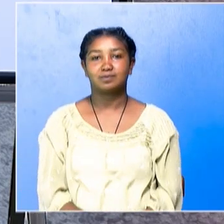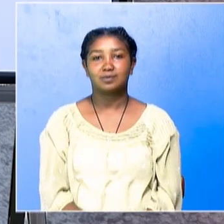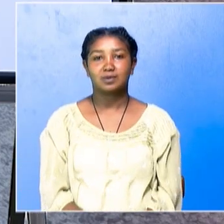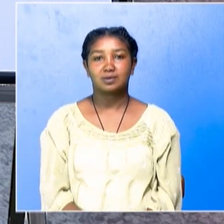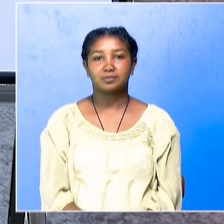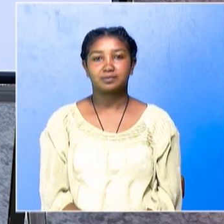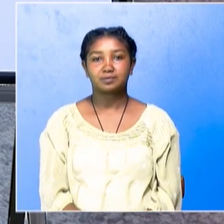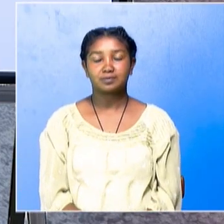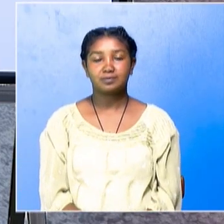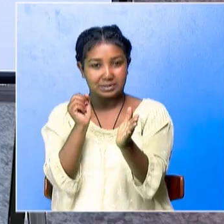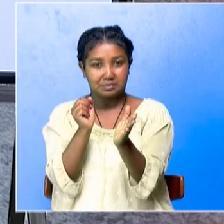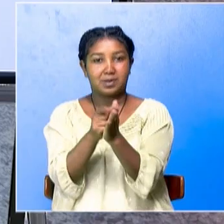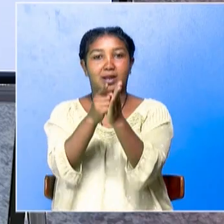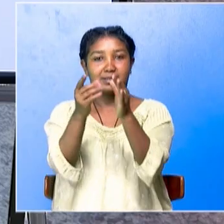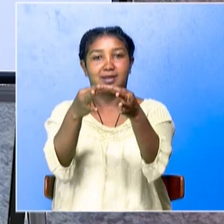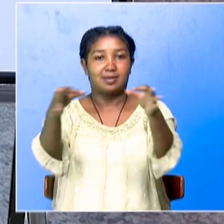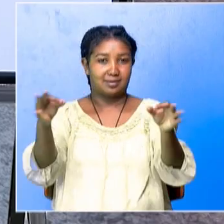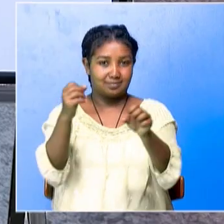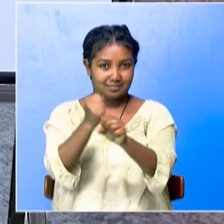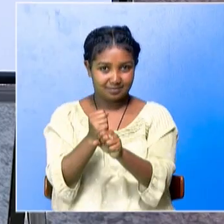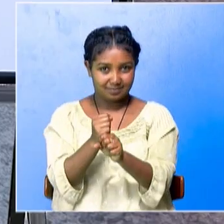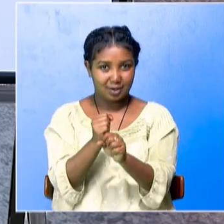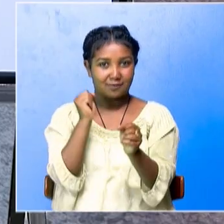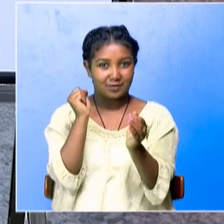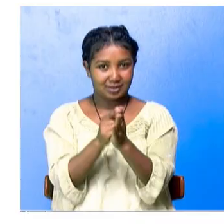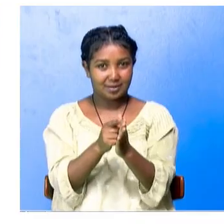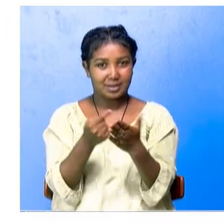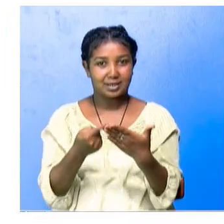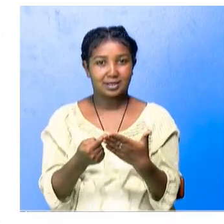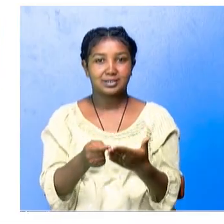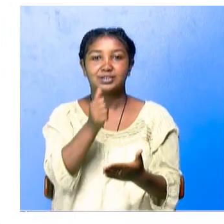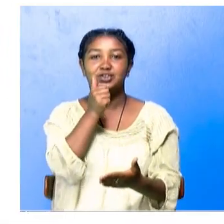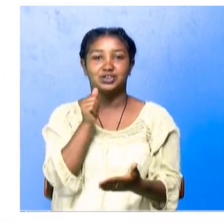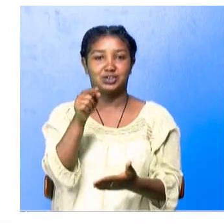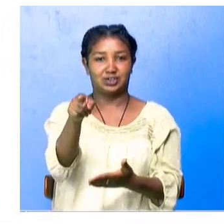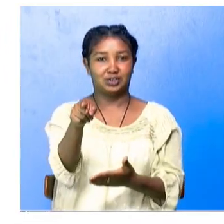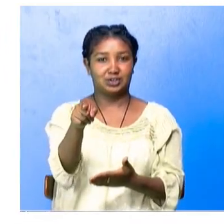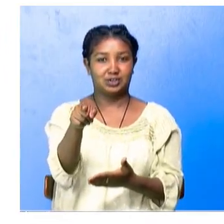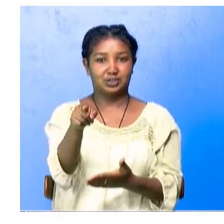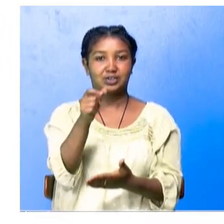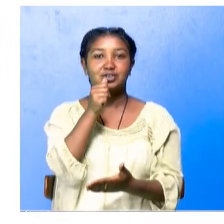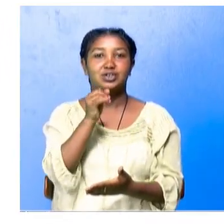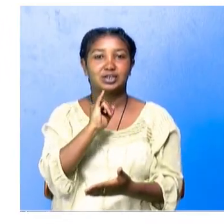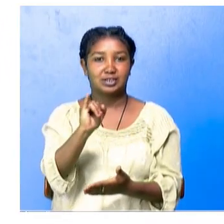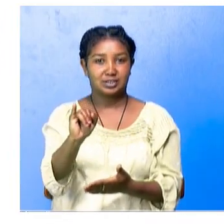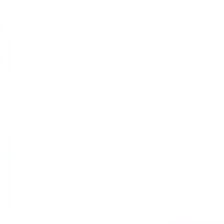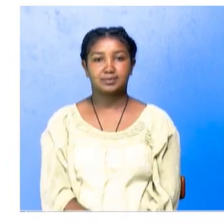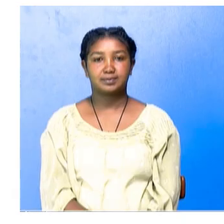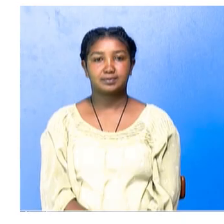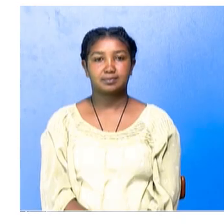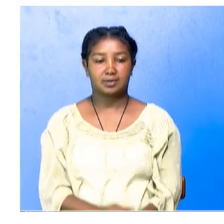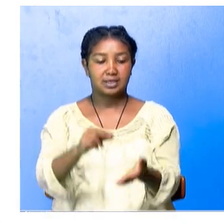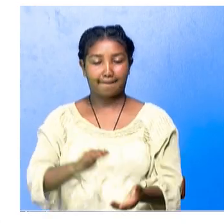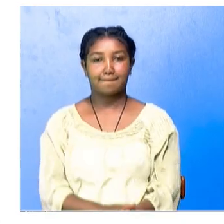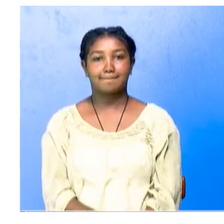using different helping verbs. For example, here is she is